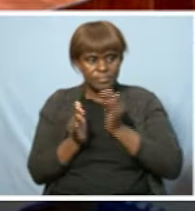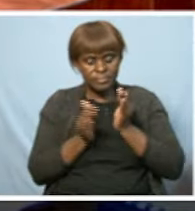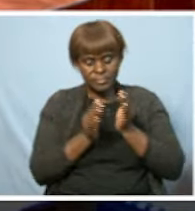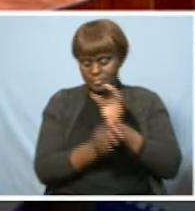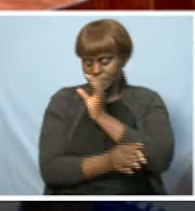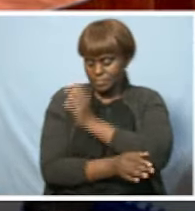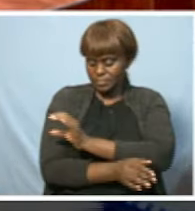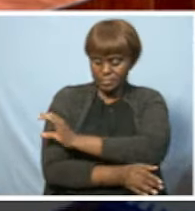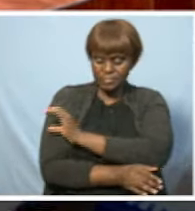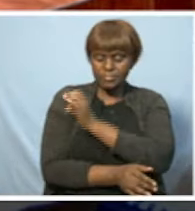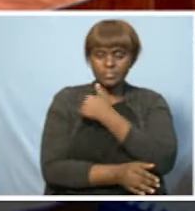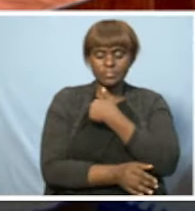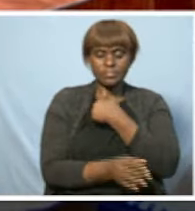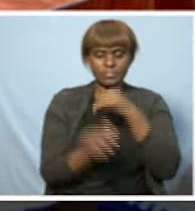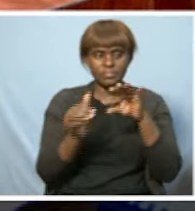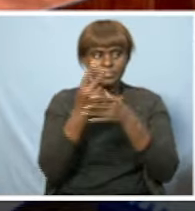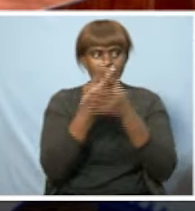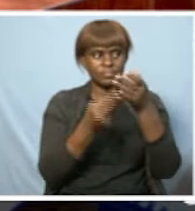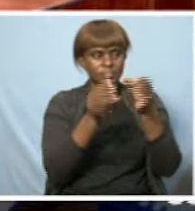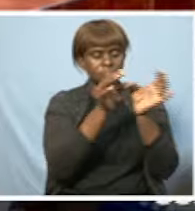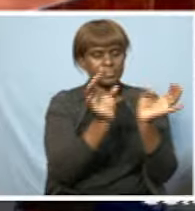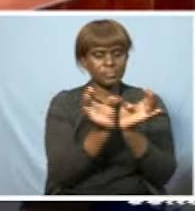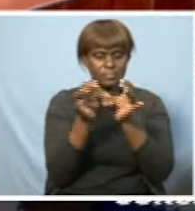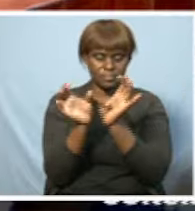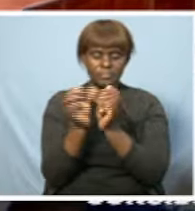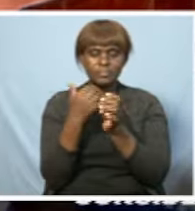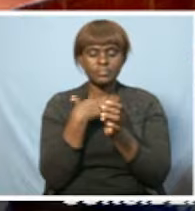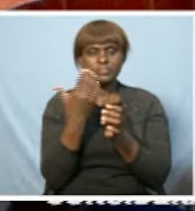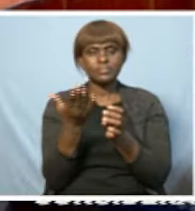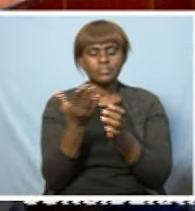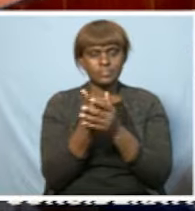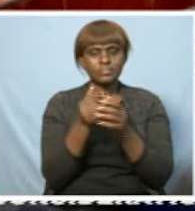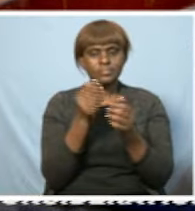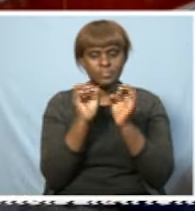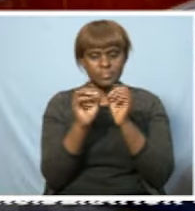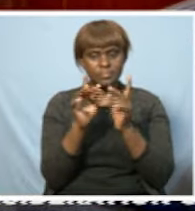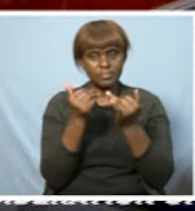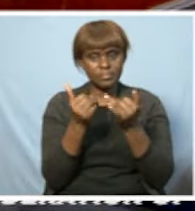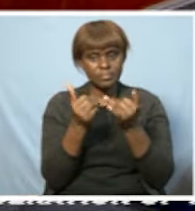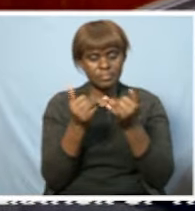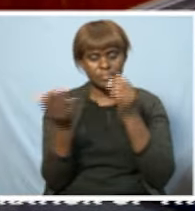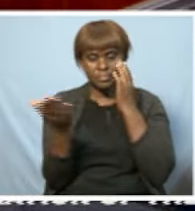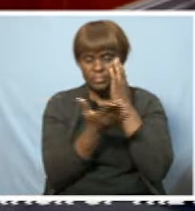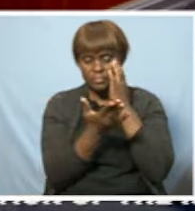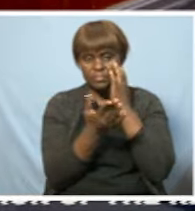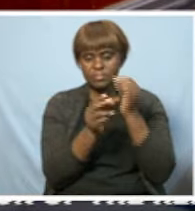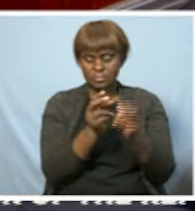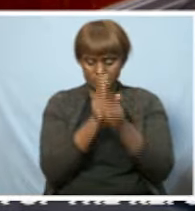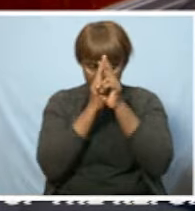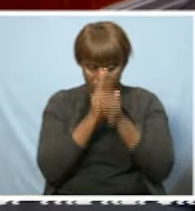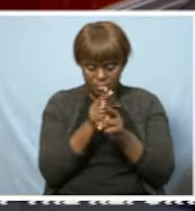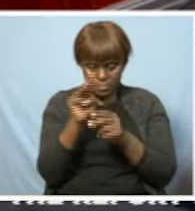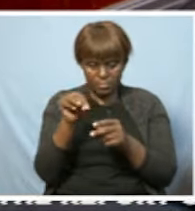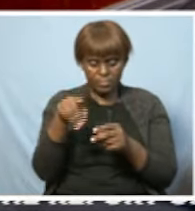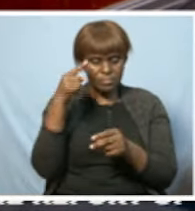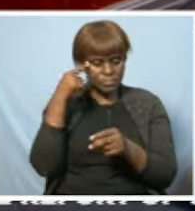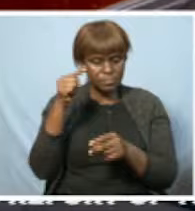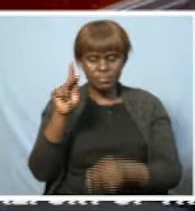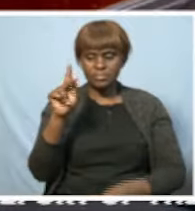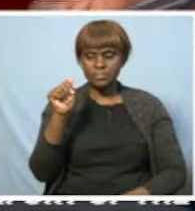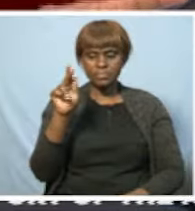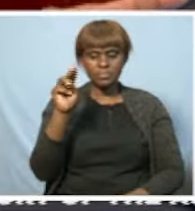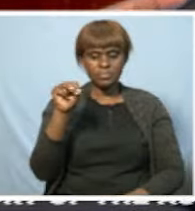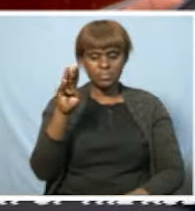clinics in both constituencies. Okay. The Honorable MP for